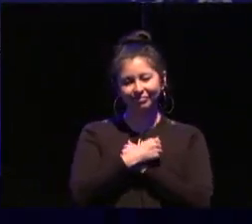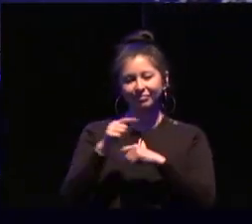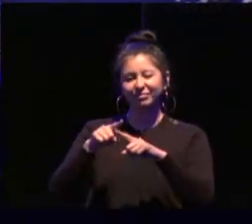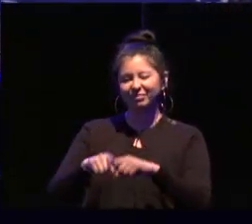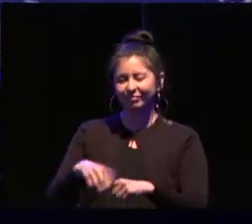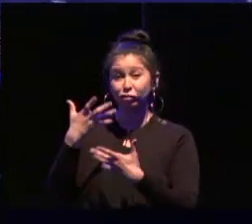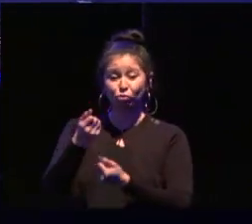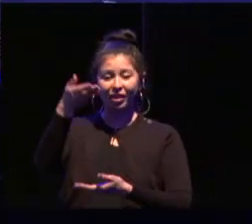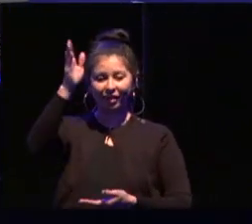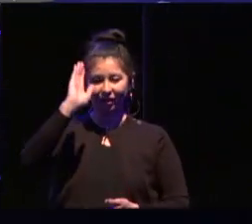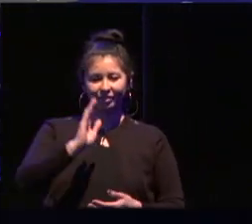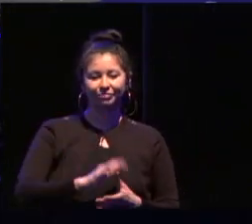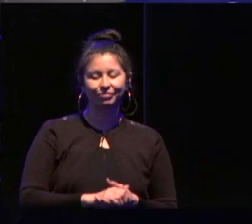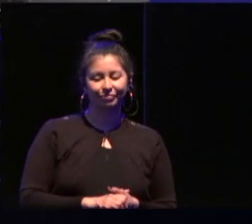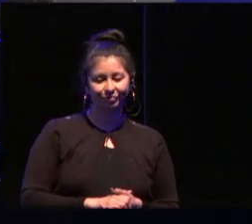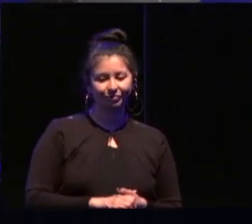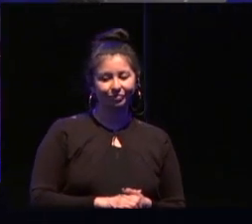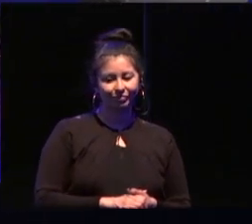Trust God.